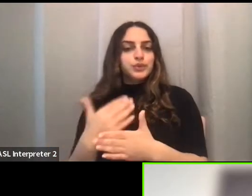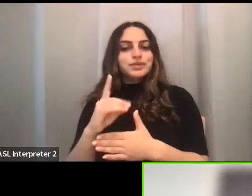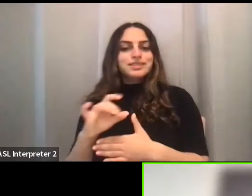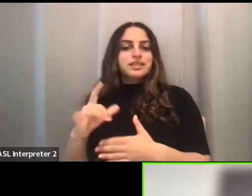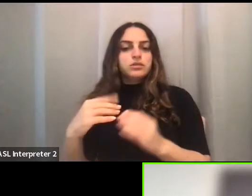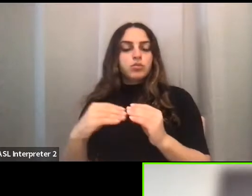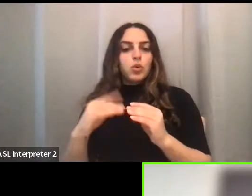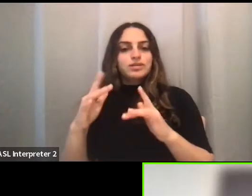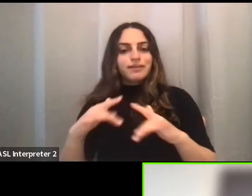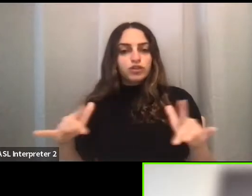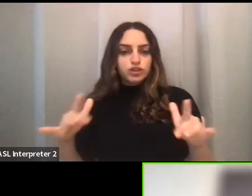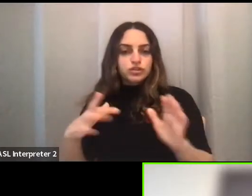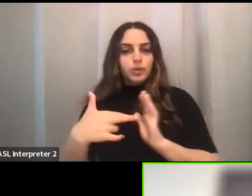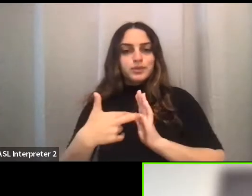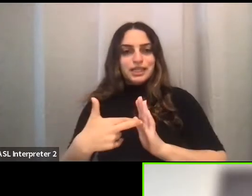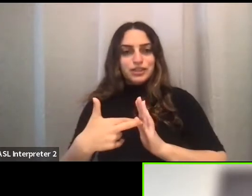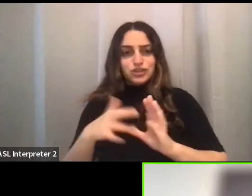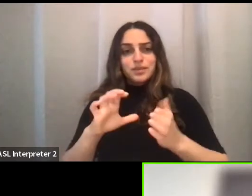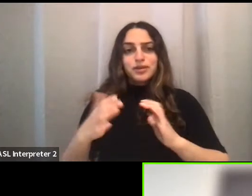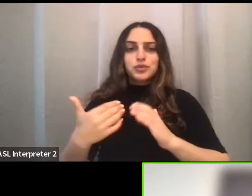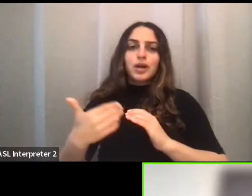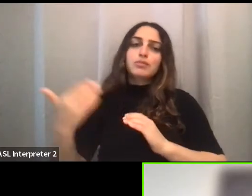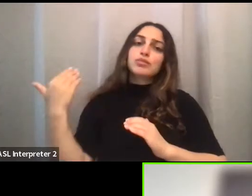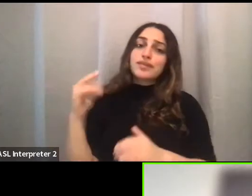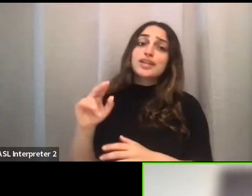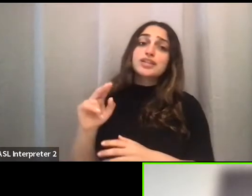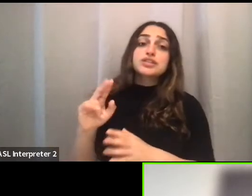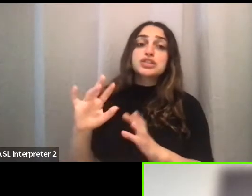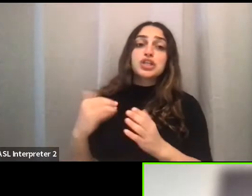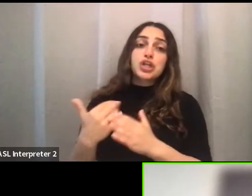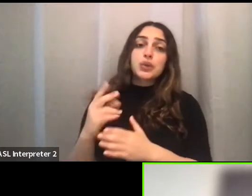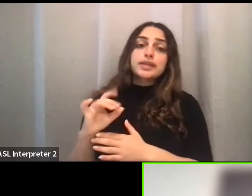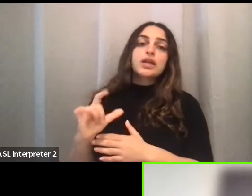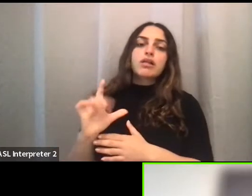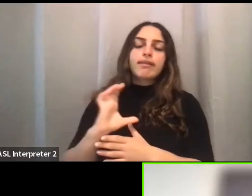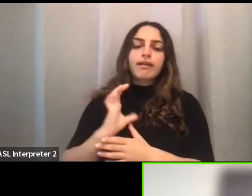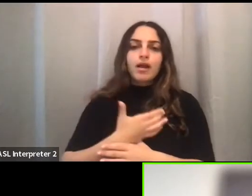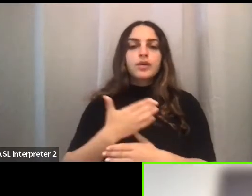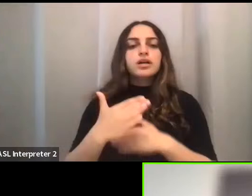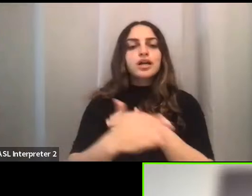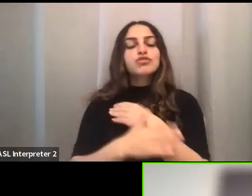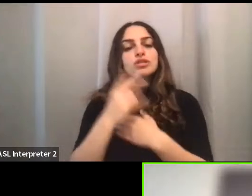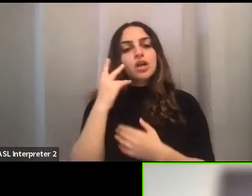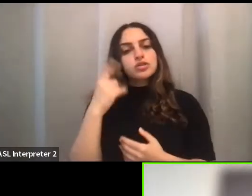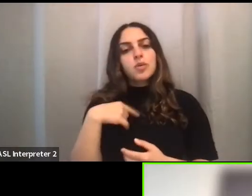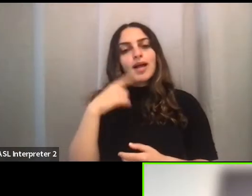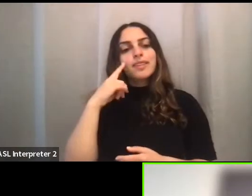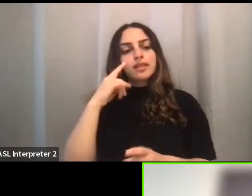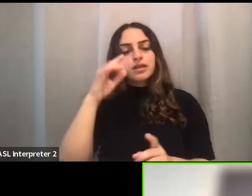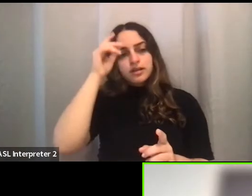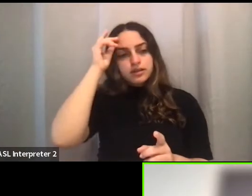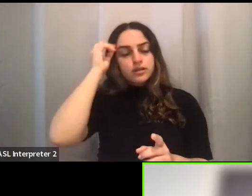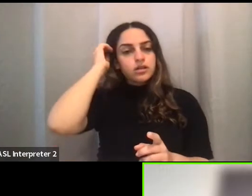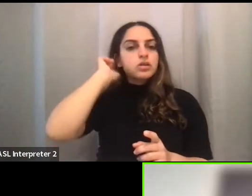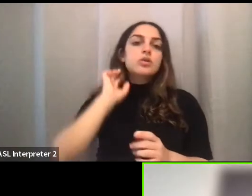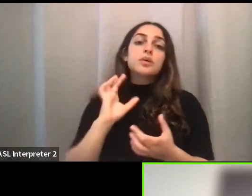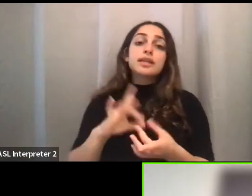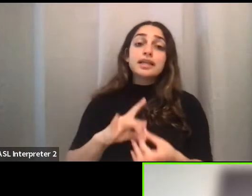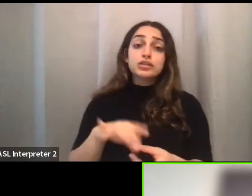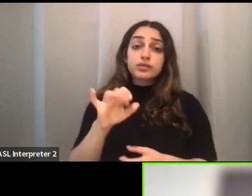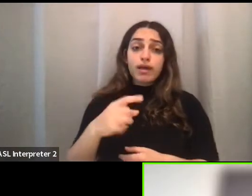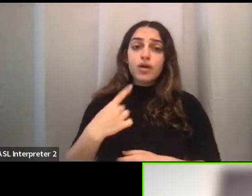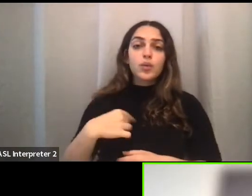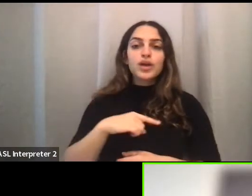representation than our previous new deal that our country saw so i think in the spirit of that that we are um of the same